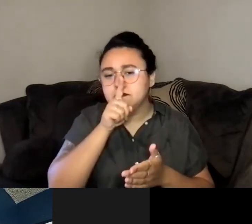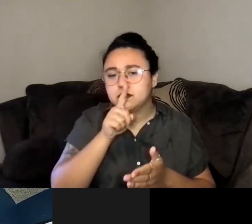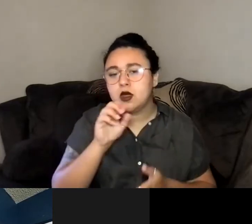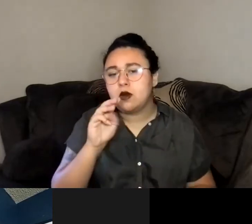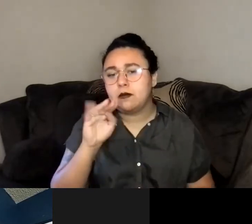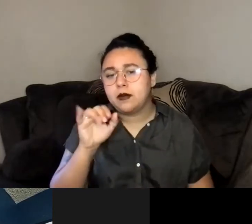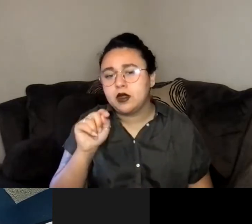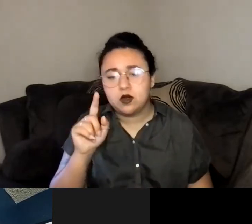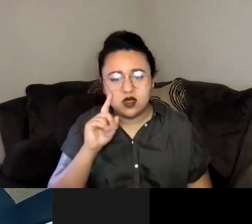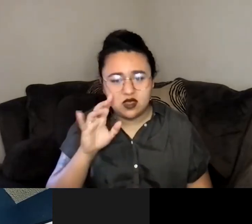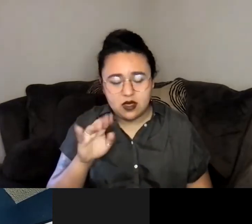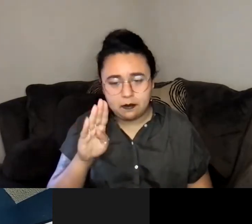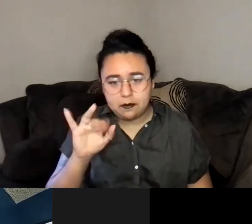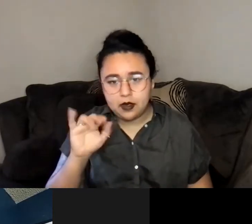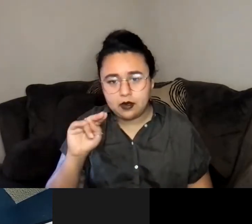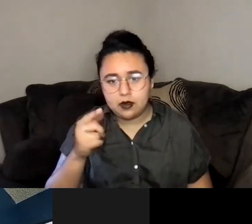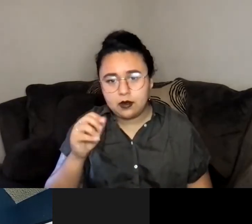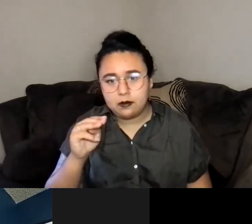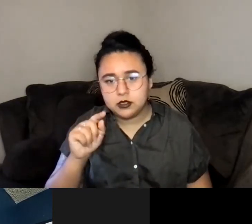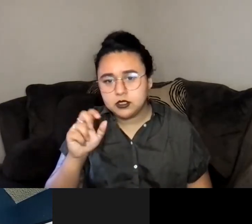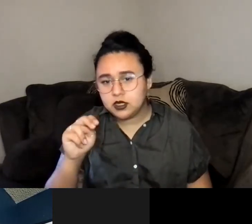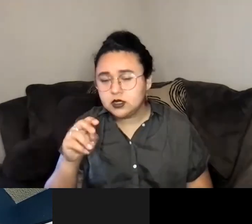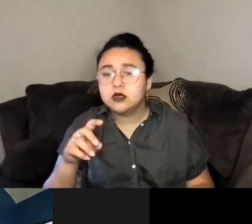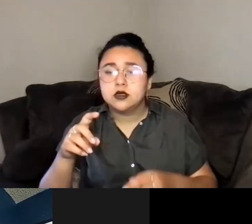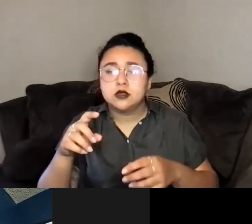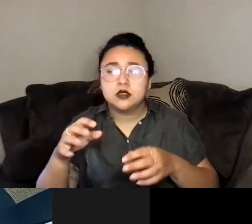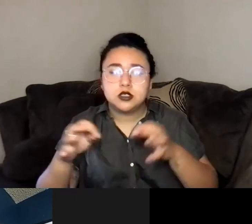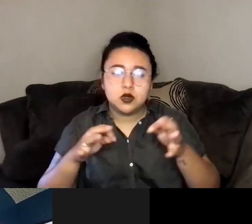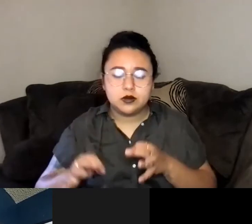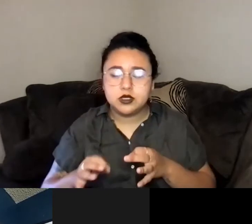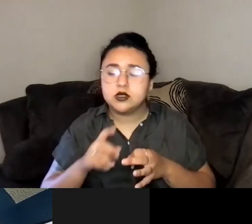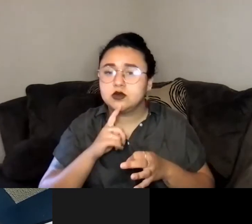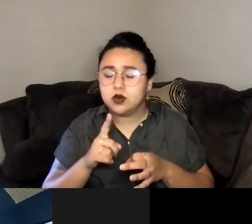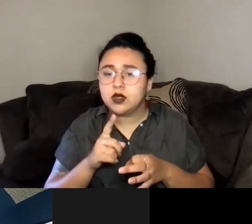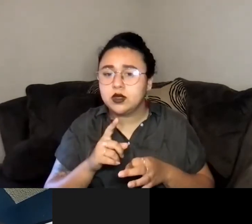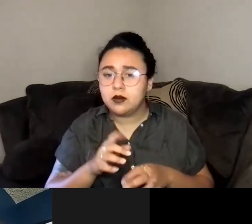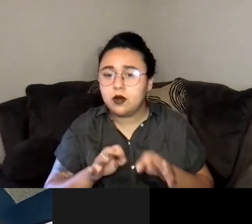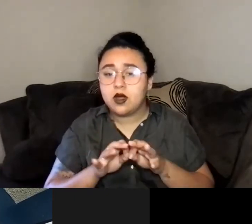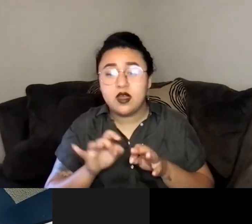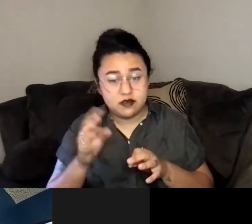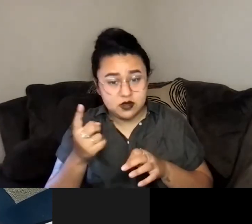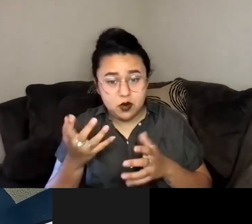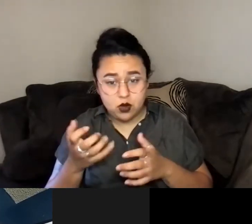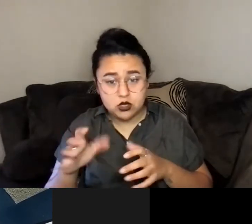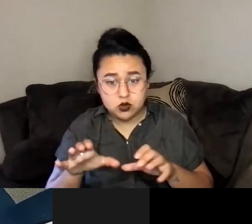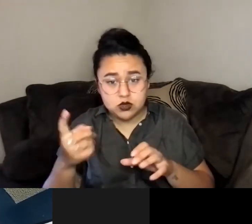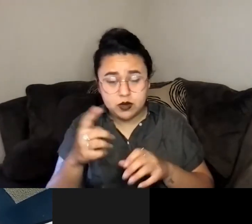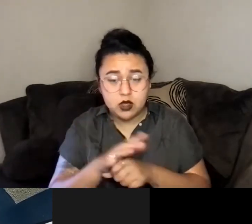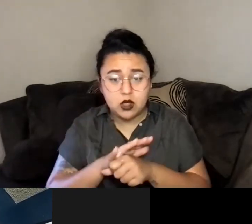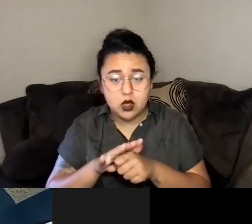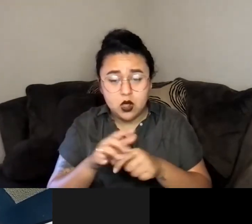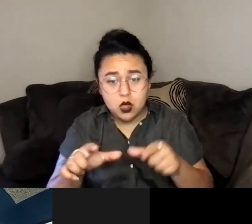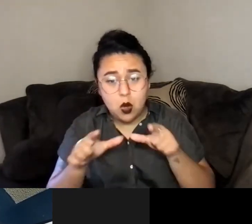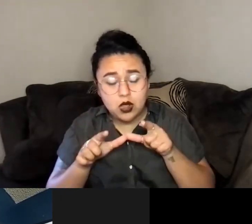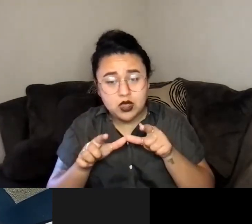Binghamton description that you showed us, if folks want to do something locally, they want to try to get something started where they are, is that the gold standard